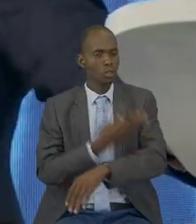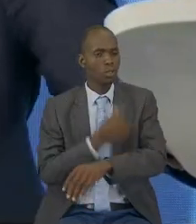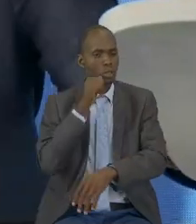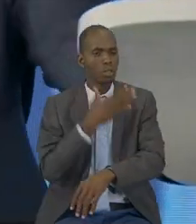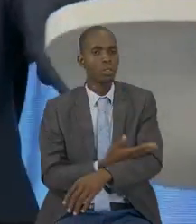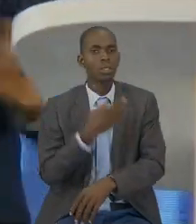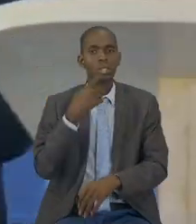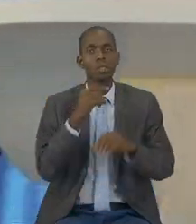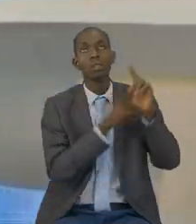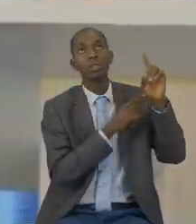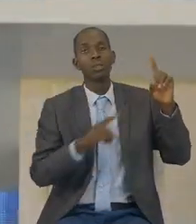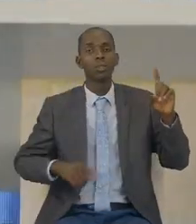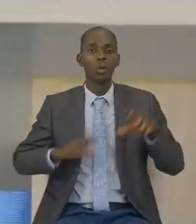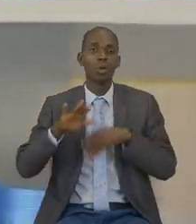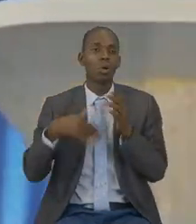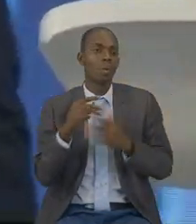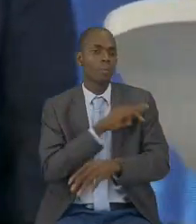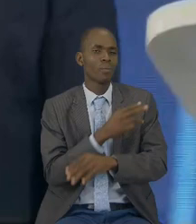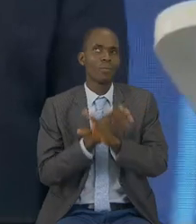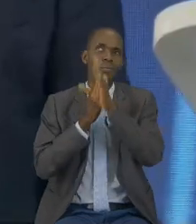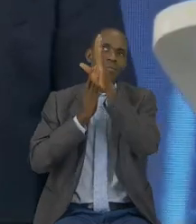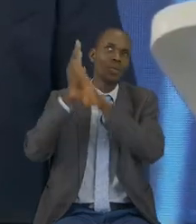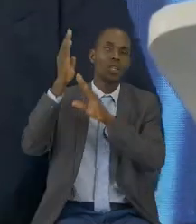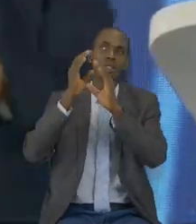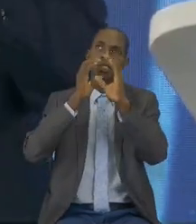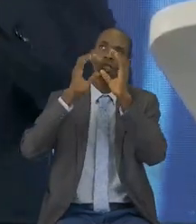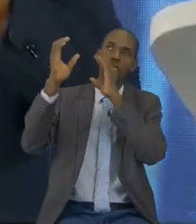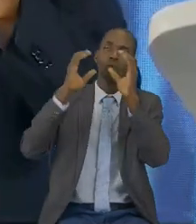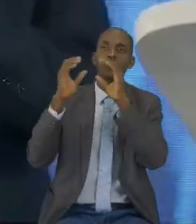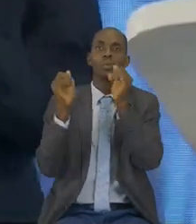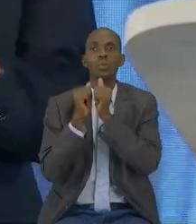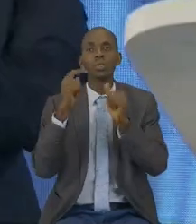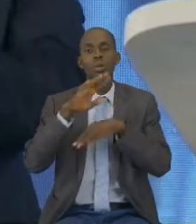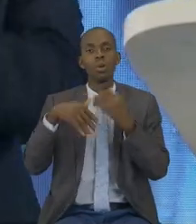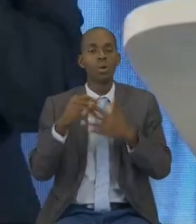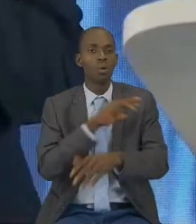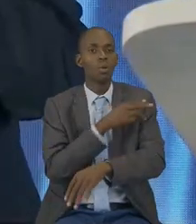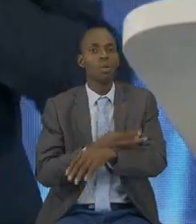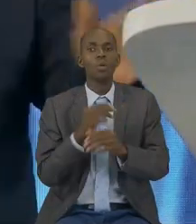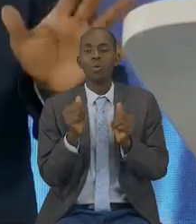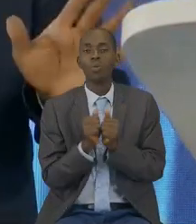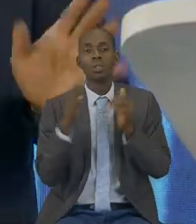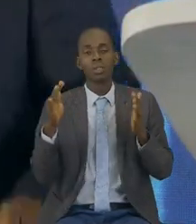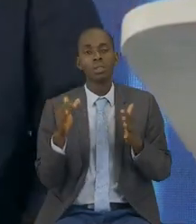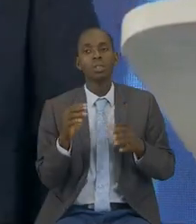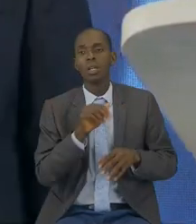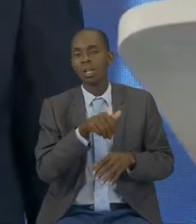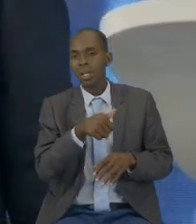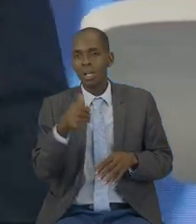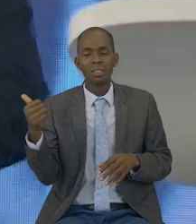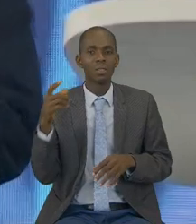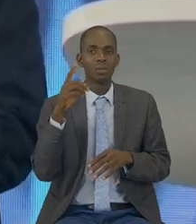Lord Almighty. Direct communication with the Almighty, with no intermediary that